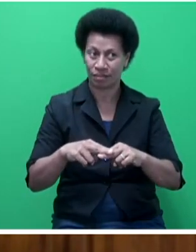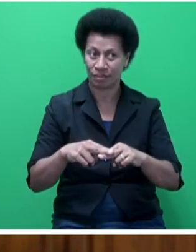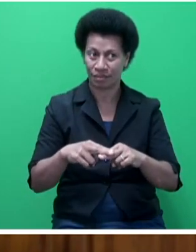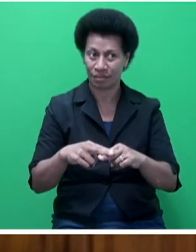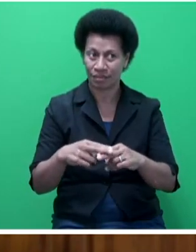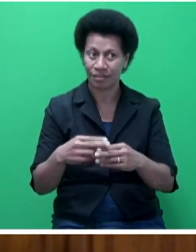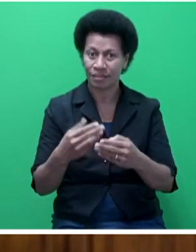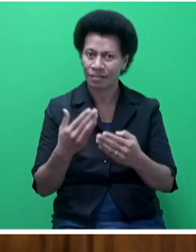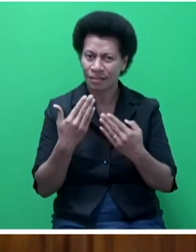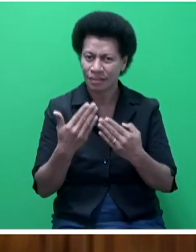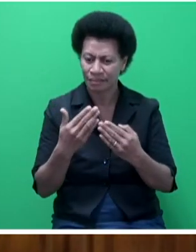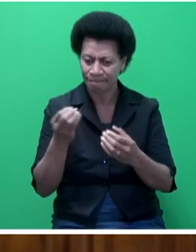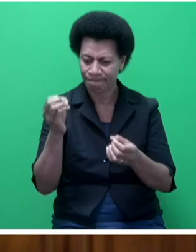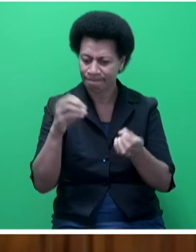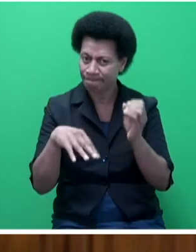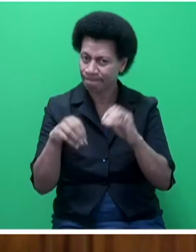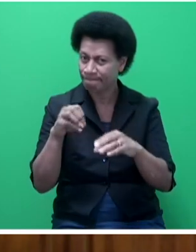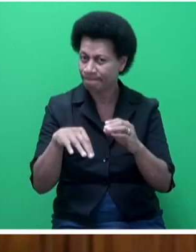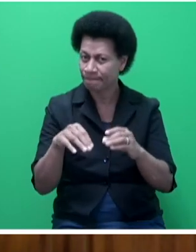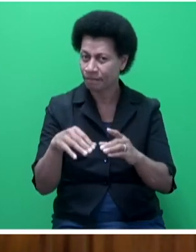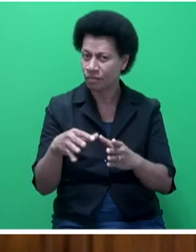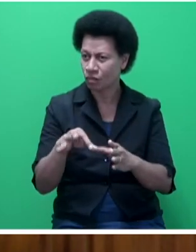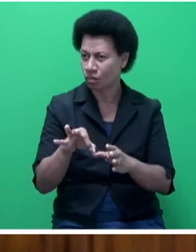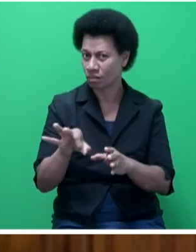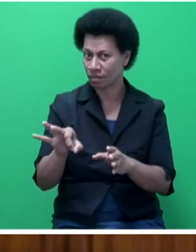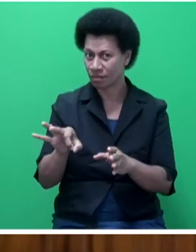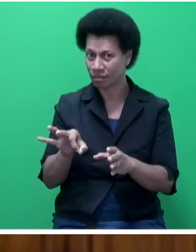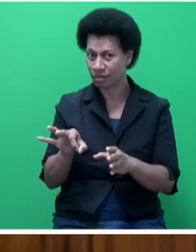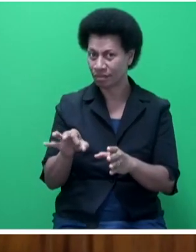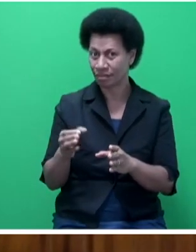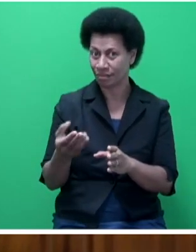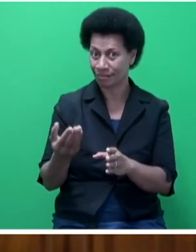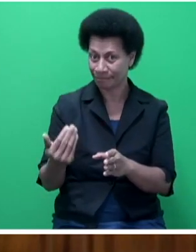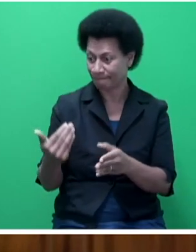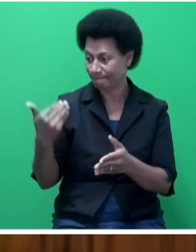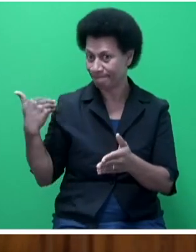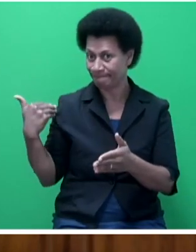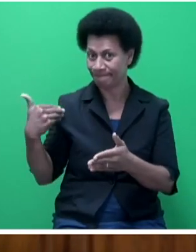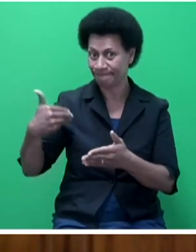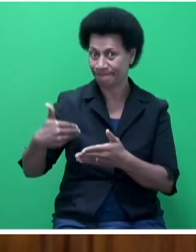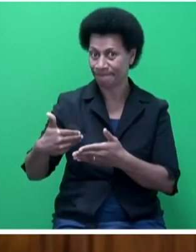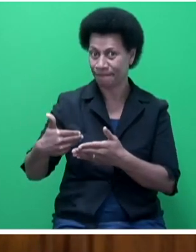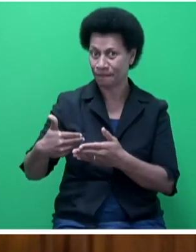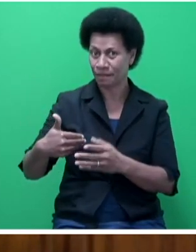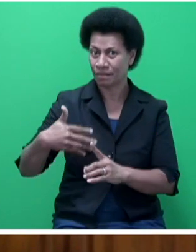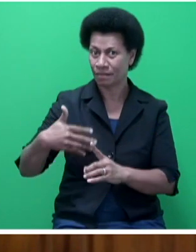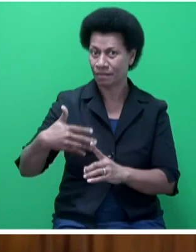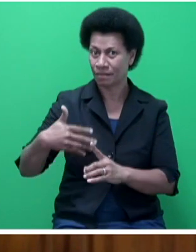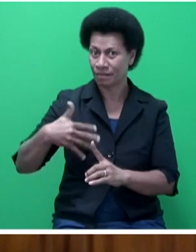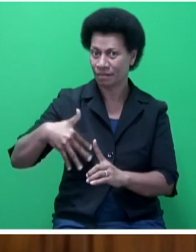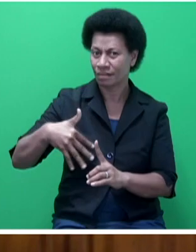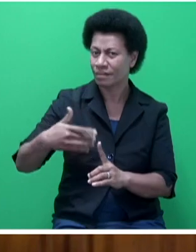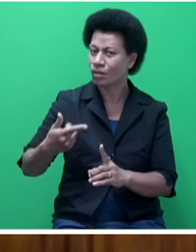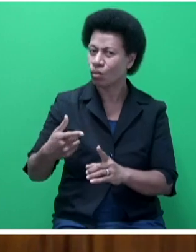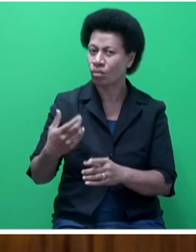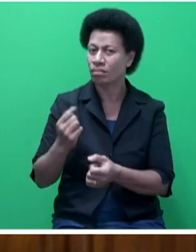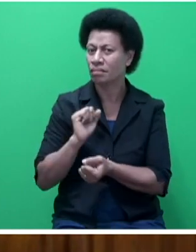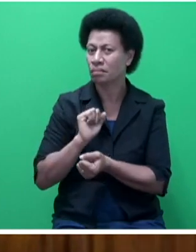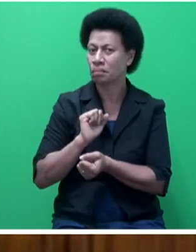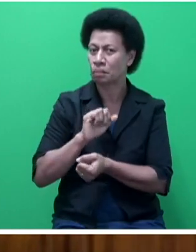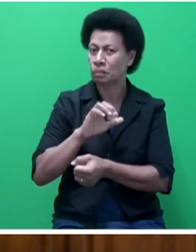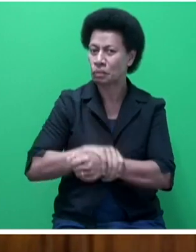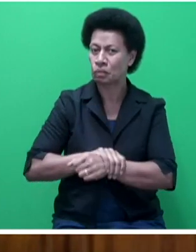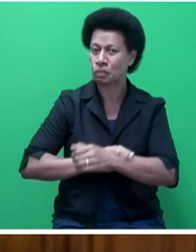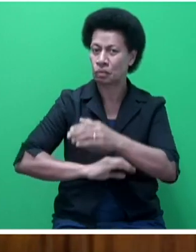from pre-independence era. Given my family were Girmitias who slogged as slaves in the hot sun